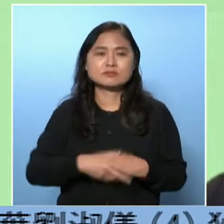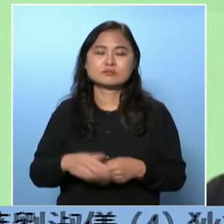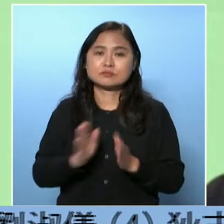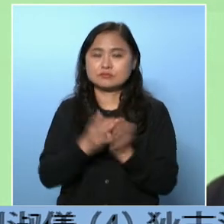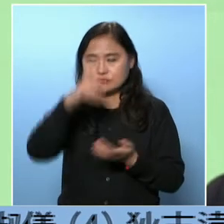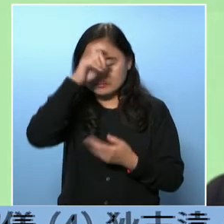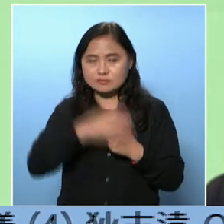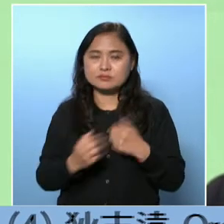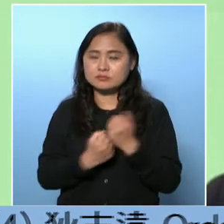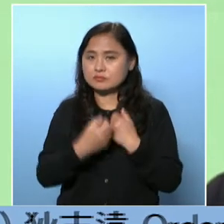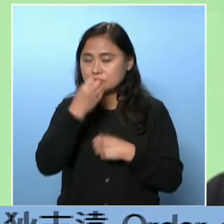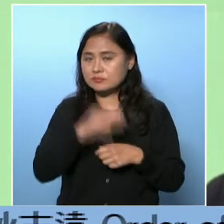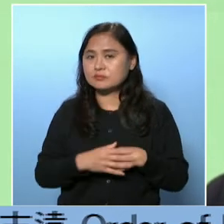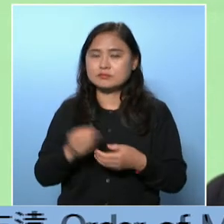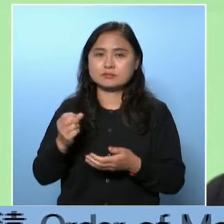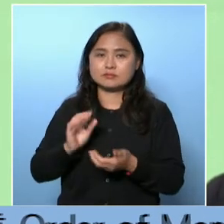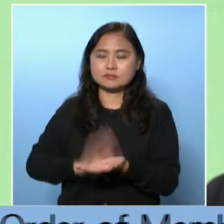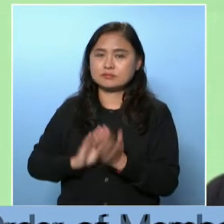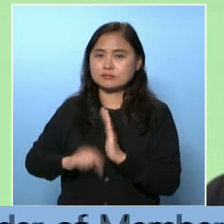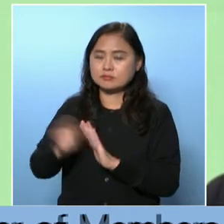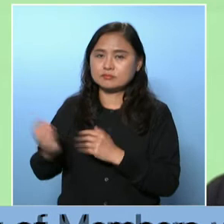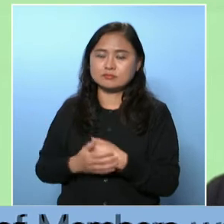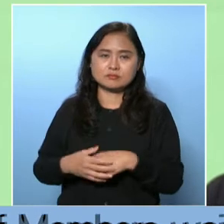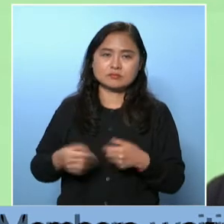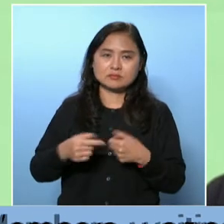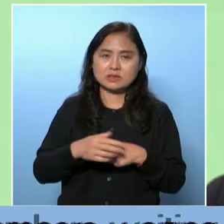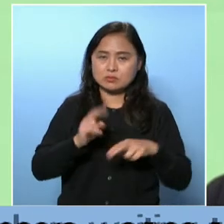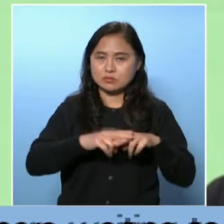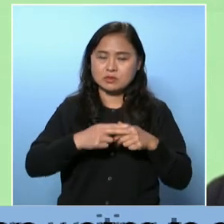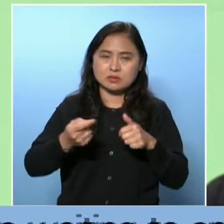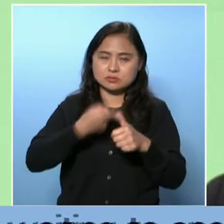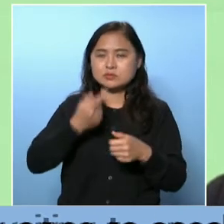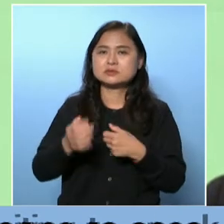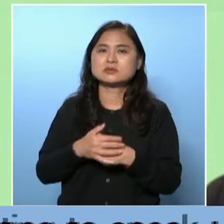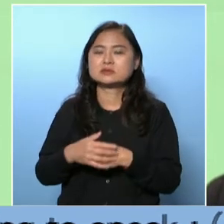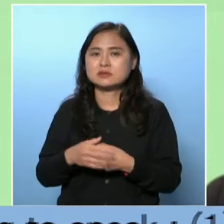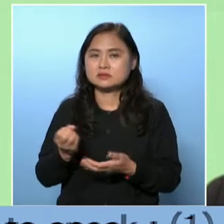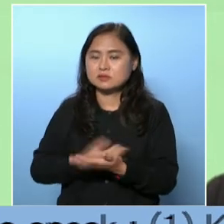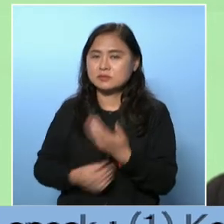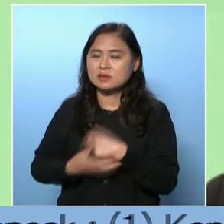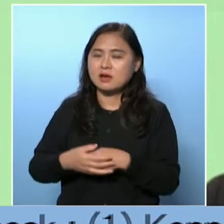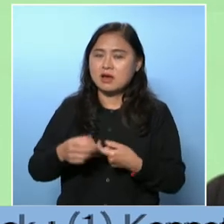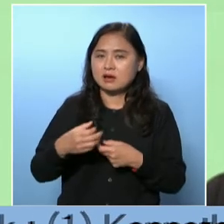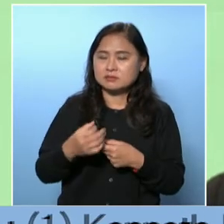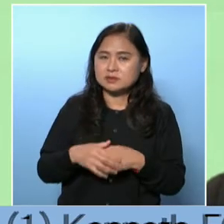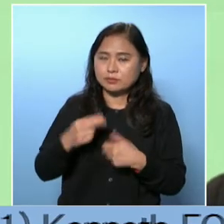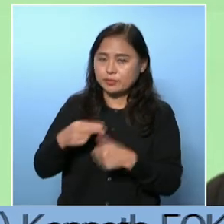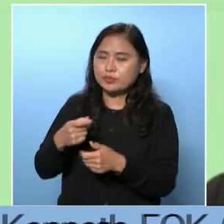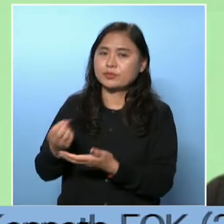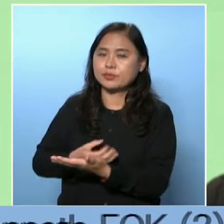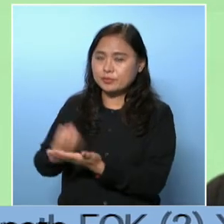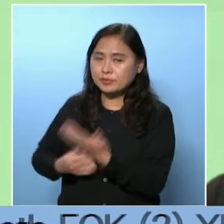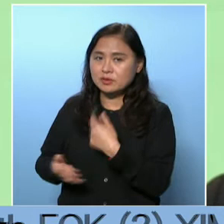General Secretary Xi Jinping has told us that fighting the epidemic is the top priority for Hong Kong